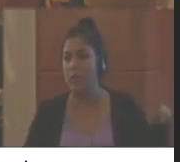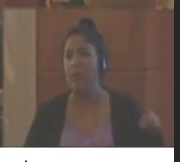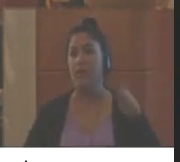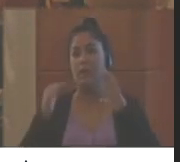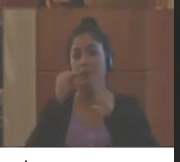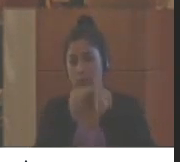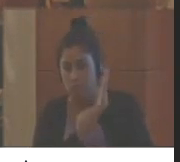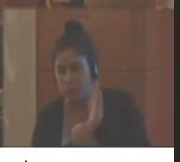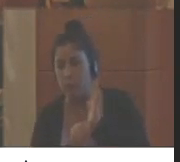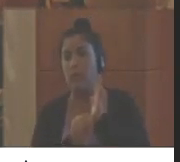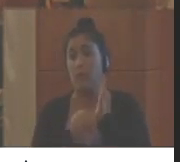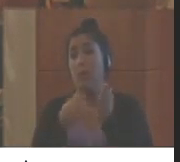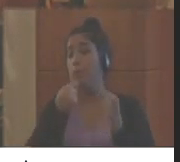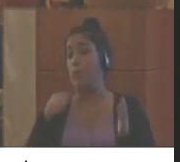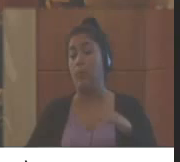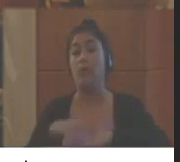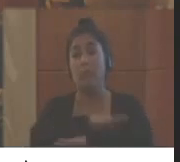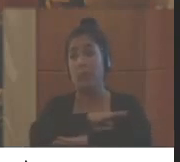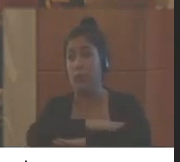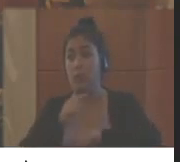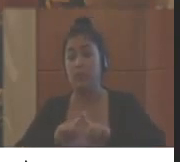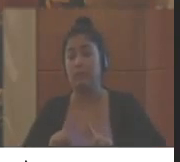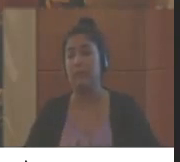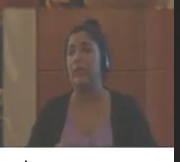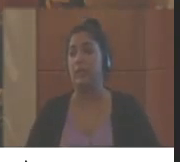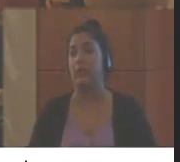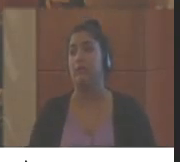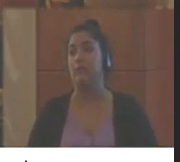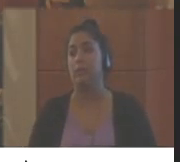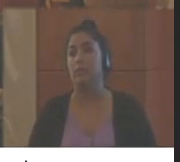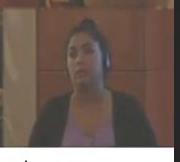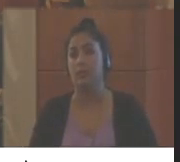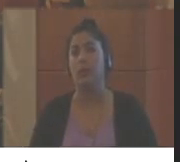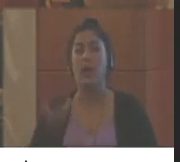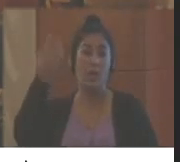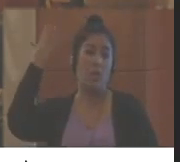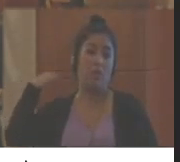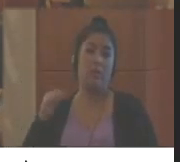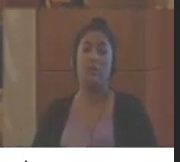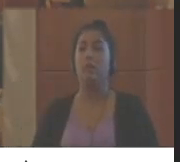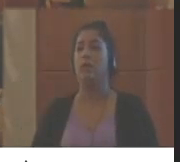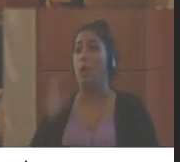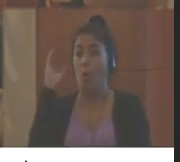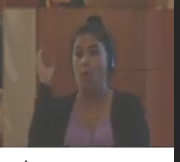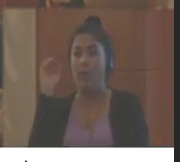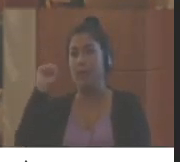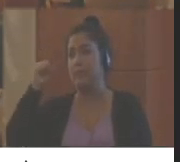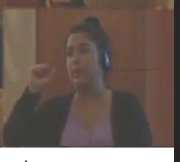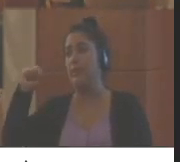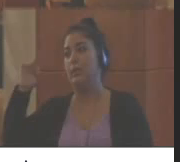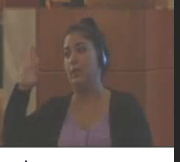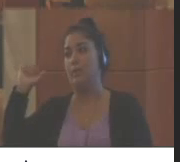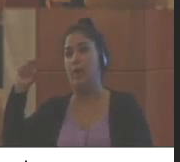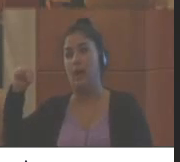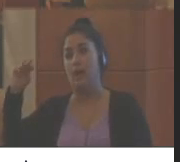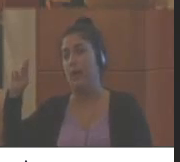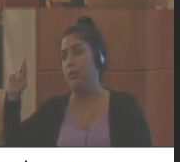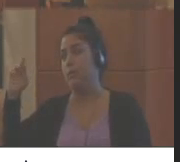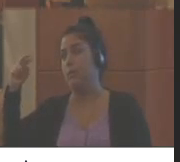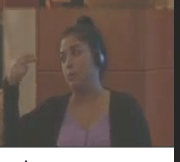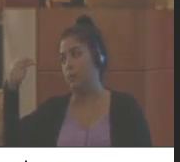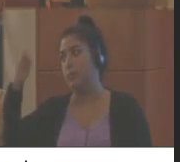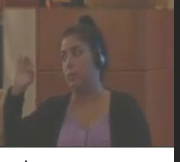key, and we need to reflect on that. We cannot expect to wait for the period to expire and then we'll see if